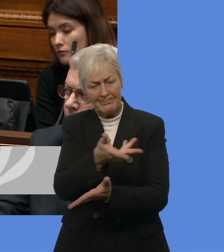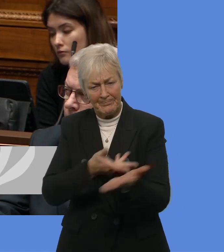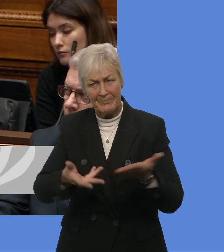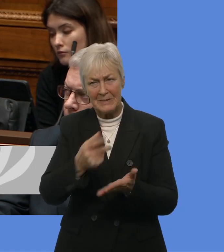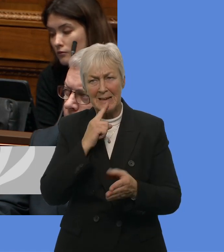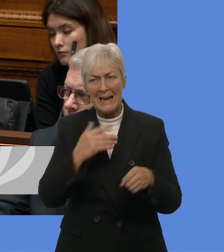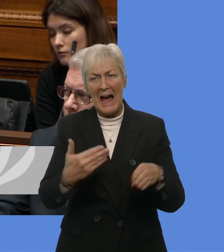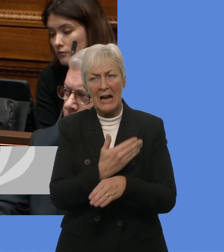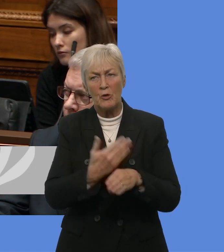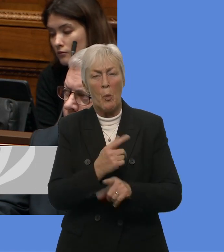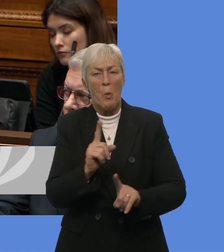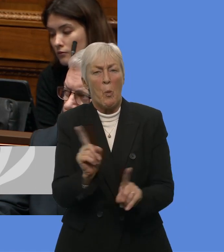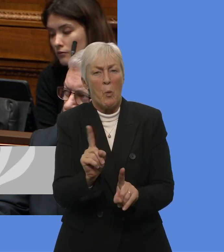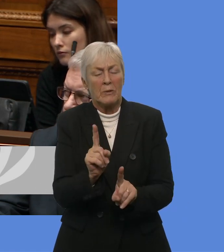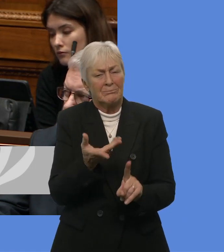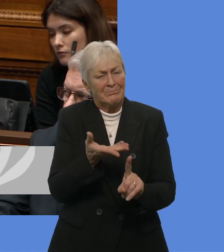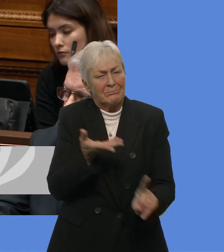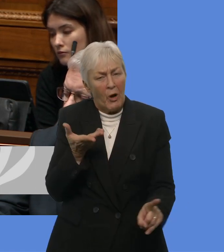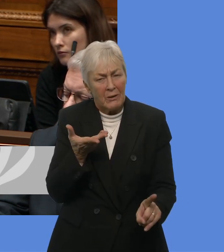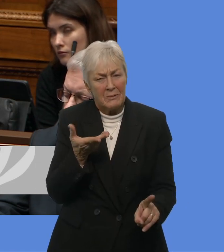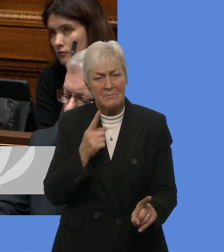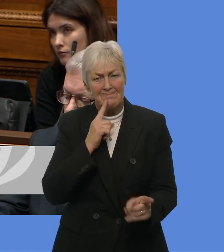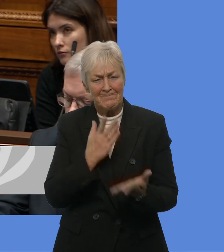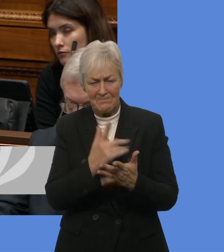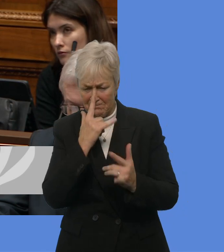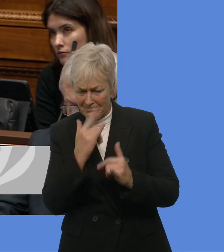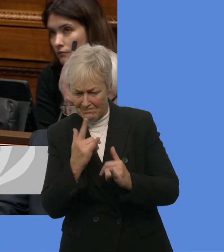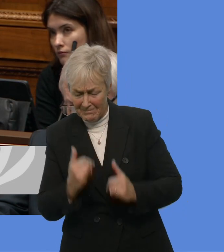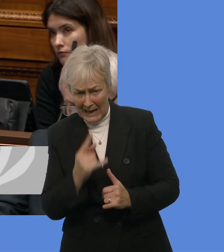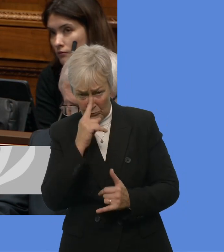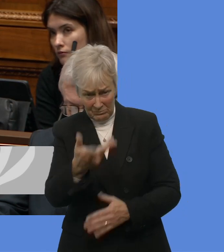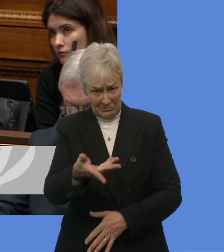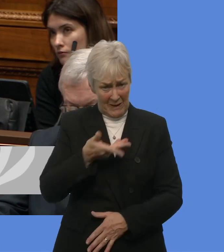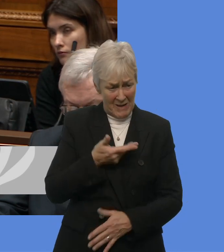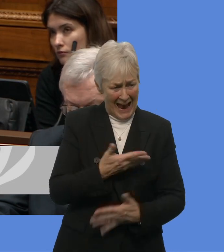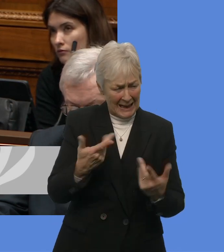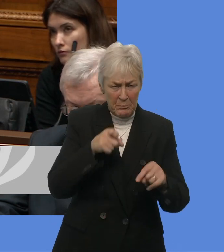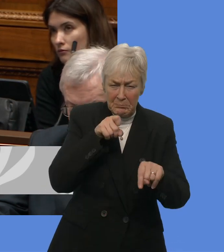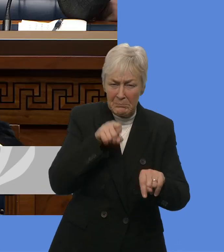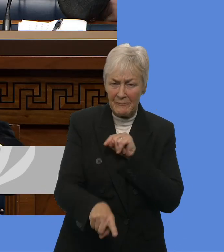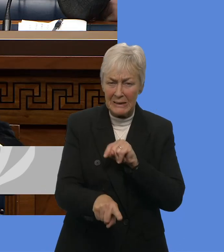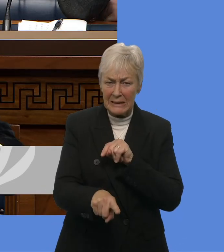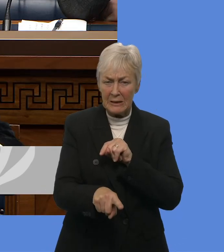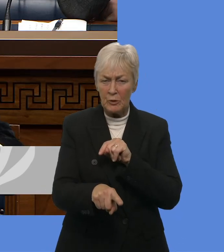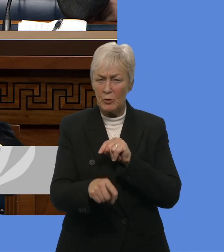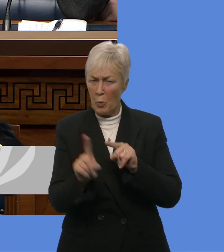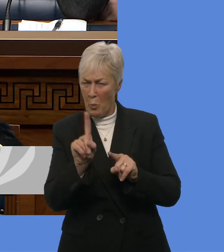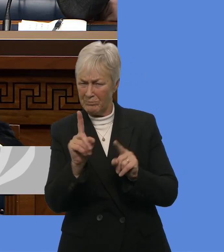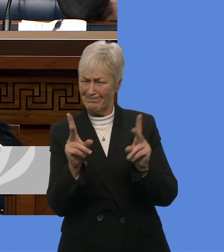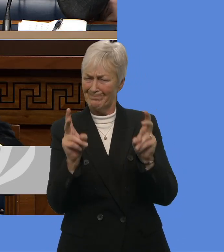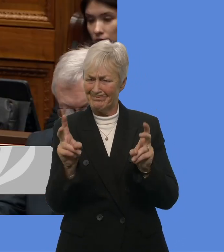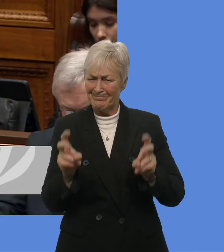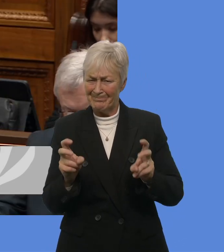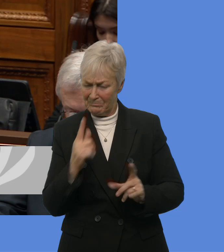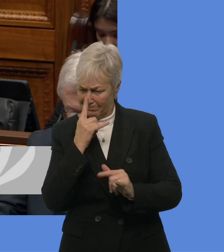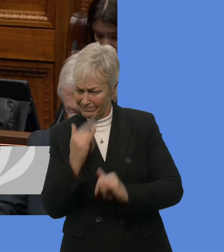actually to outline what type of targets would be measured. Can you just give us any specifics in relation to the types of measurements